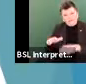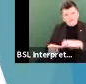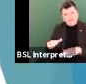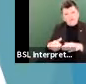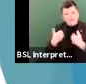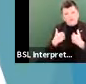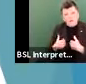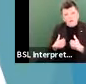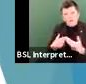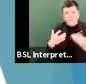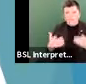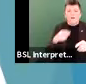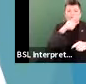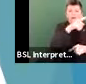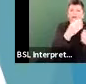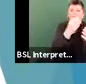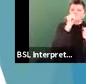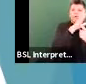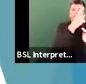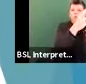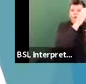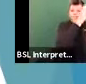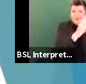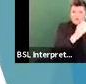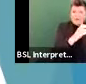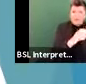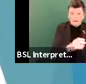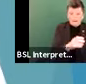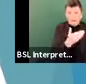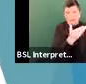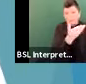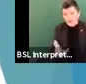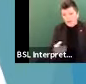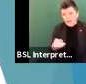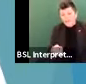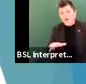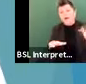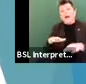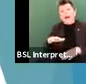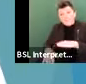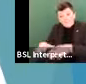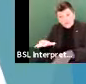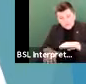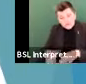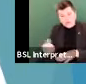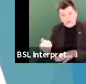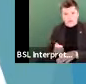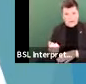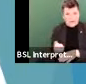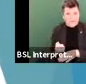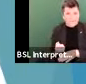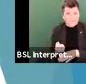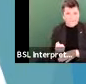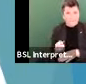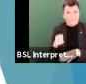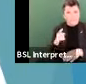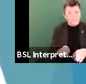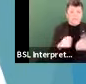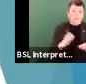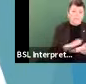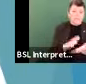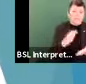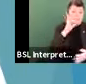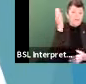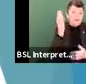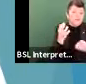of the population to the average income in the nation, what you obtain is that in France today,